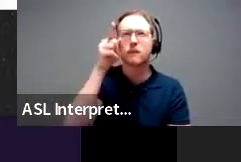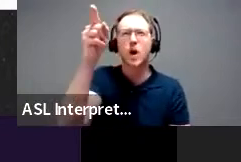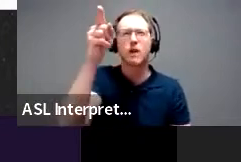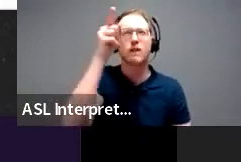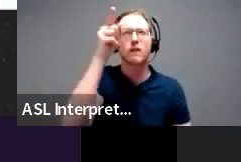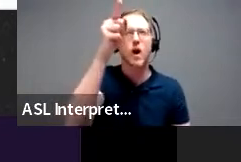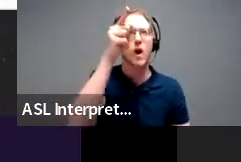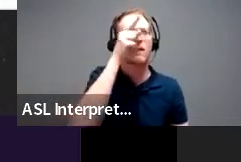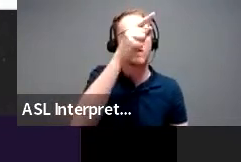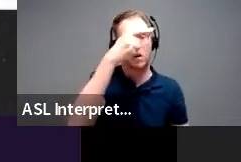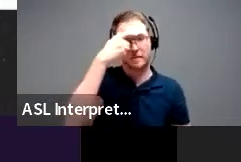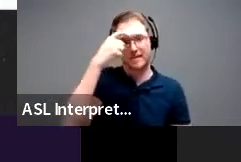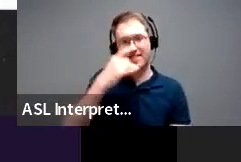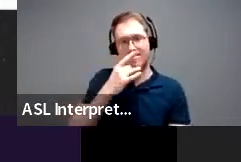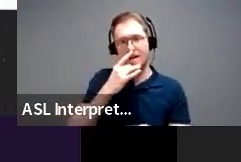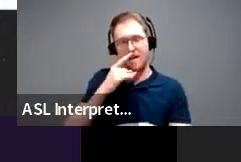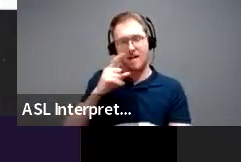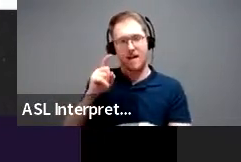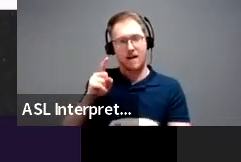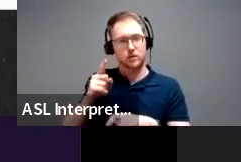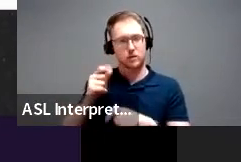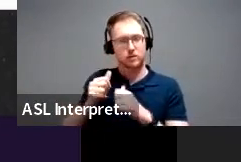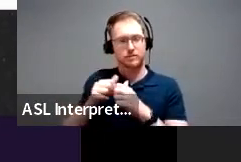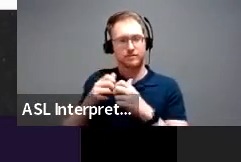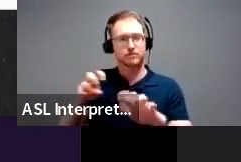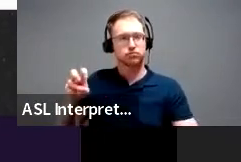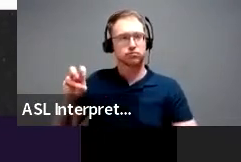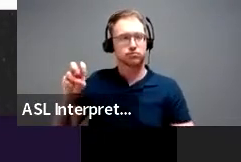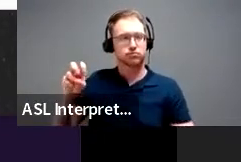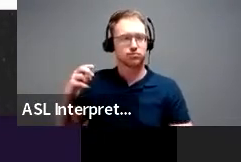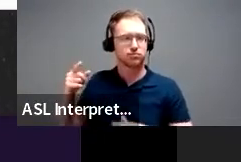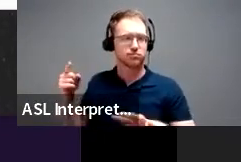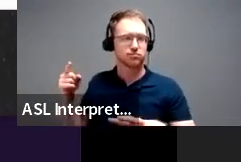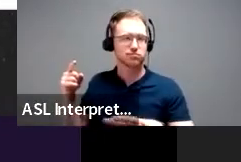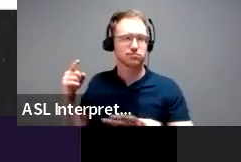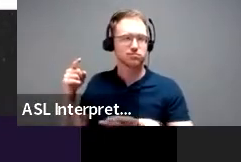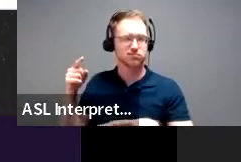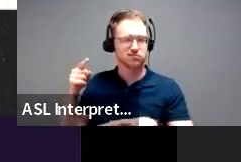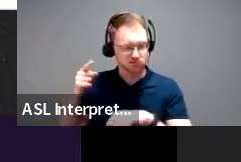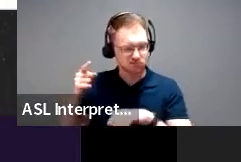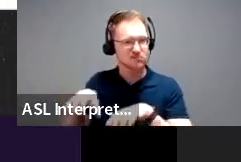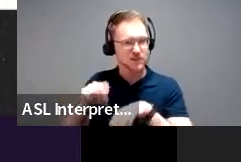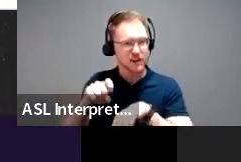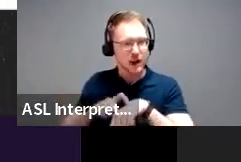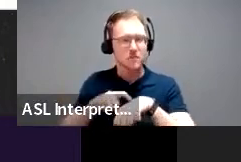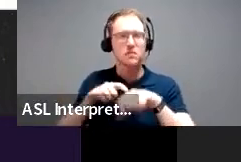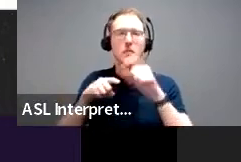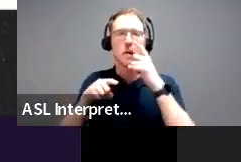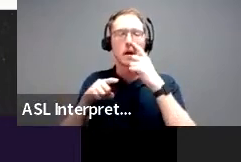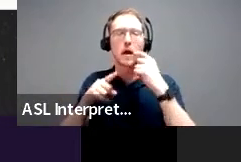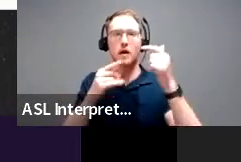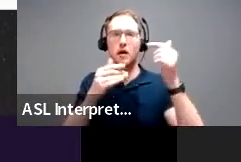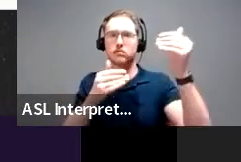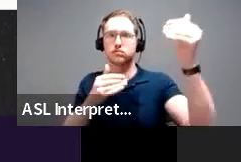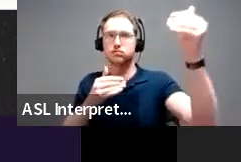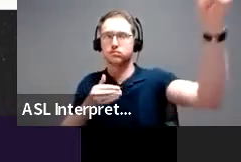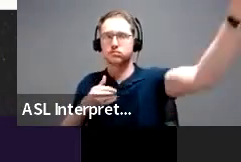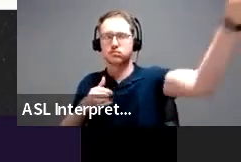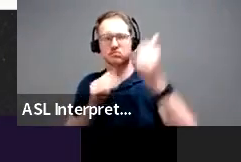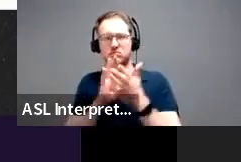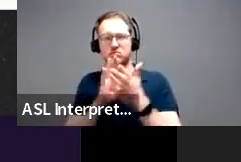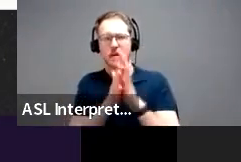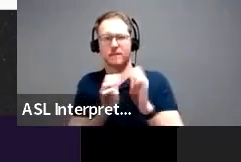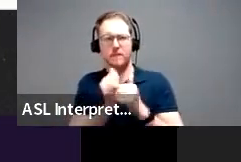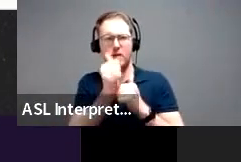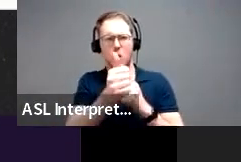back in time, as the universe expands, the space between us and those objects expands as well. And the